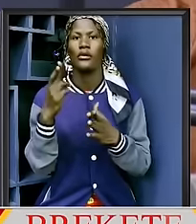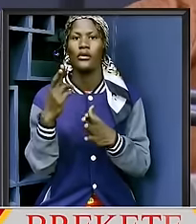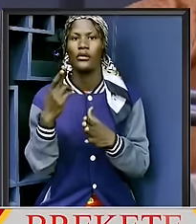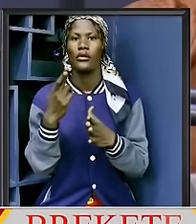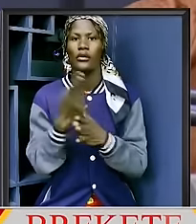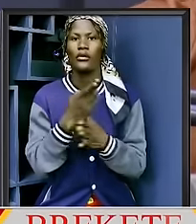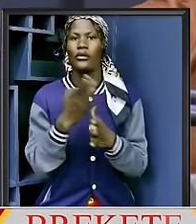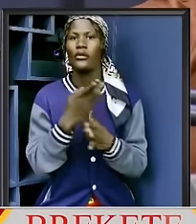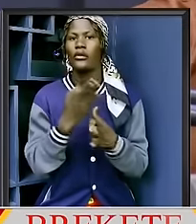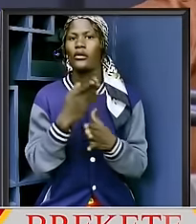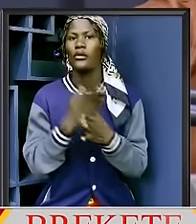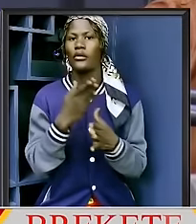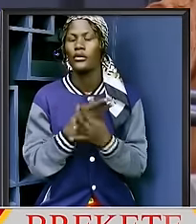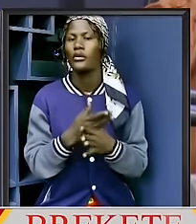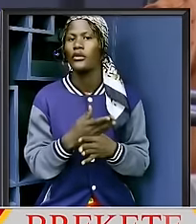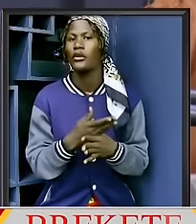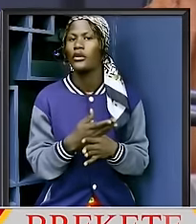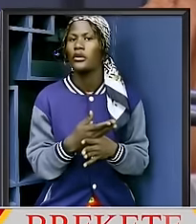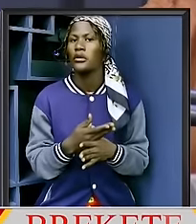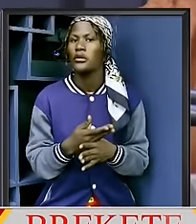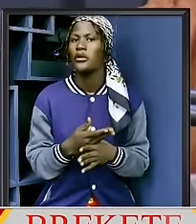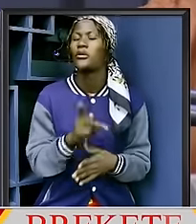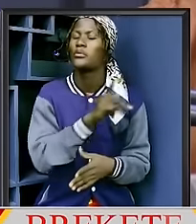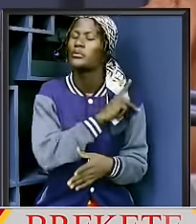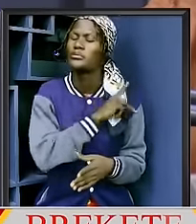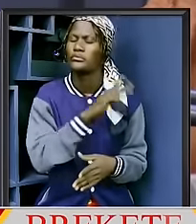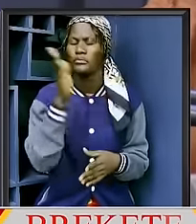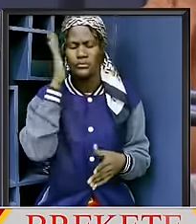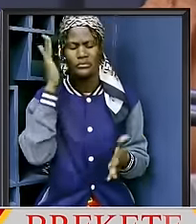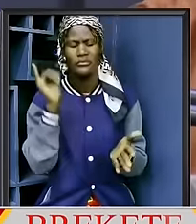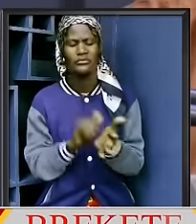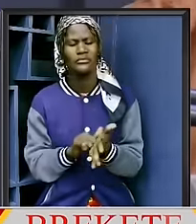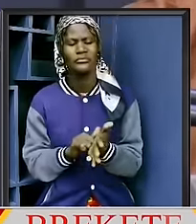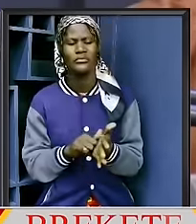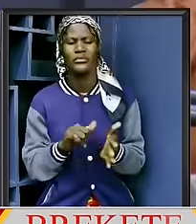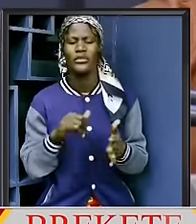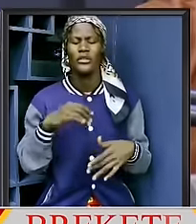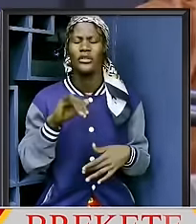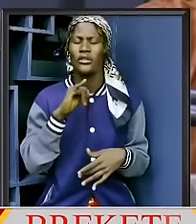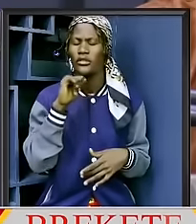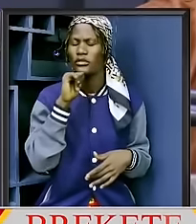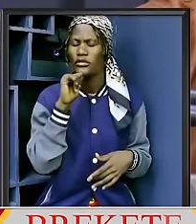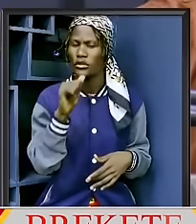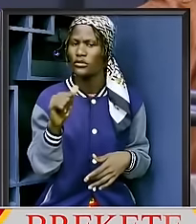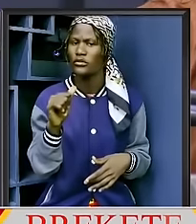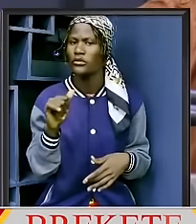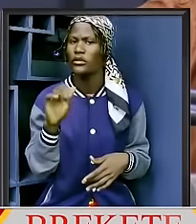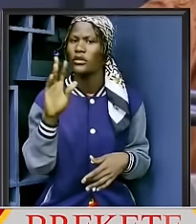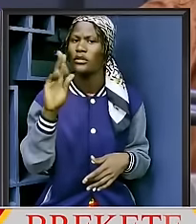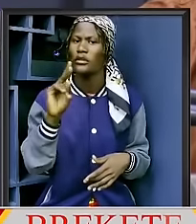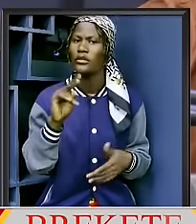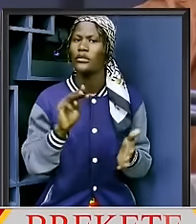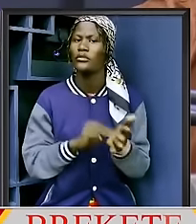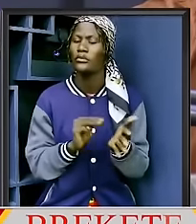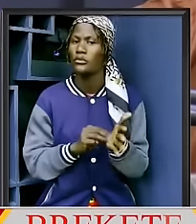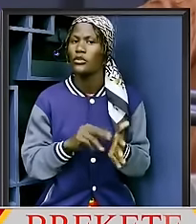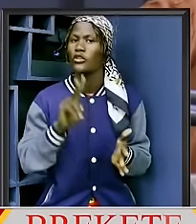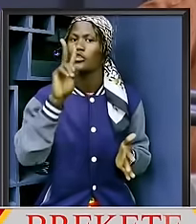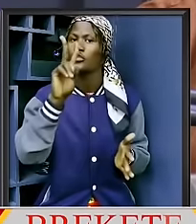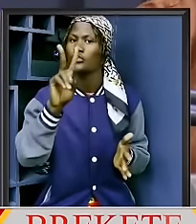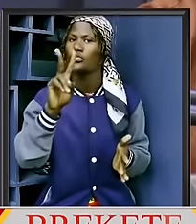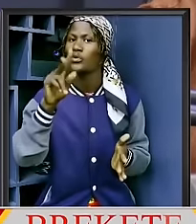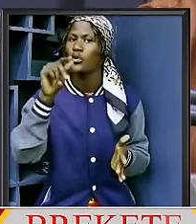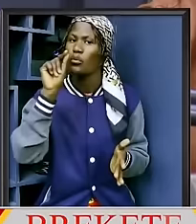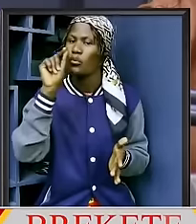So police can't discover, say, no be 18 million naira yes, difference. Yes, sir. Now, 2.87 million. 87 million.